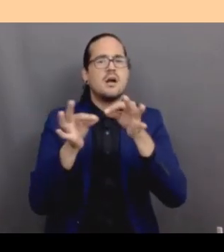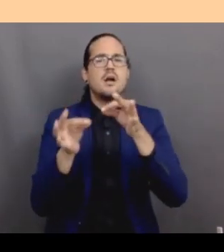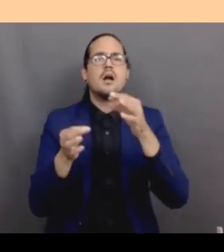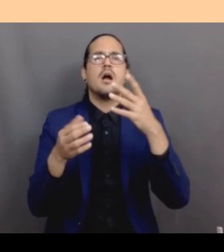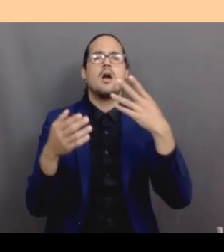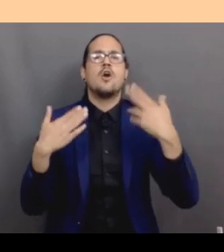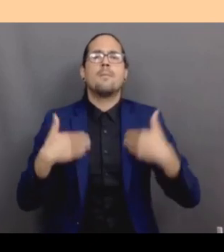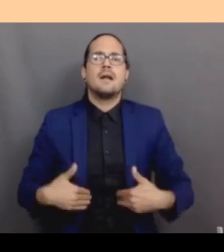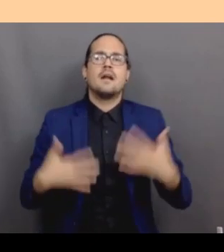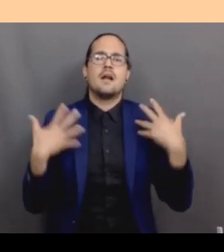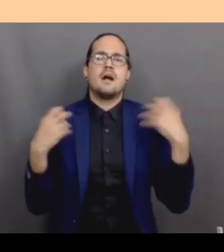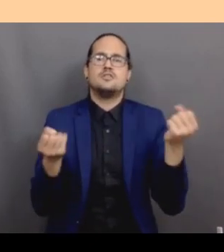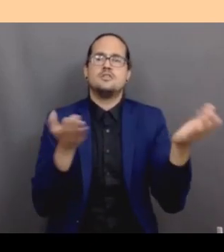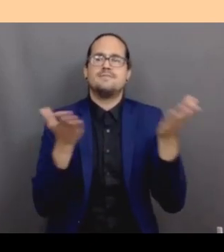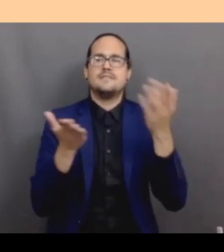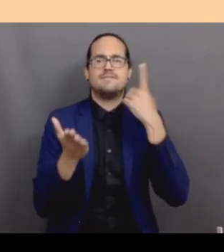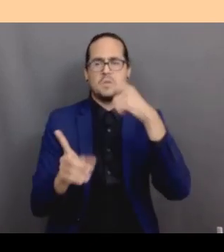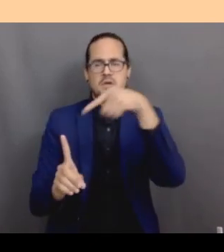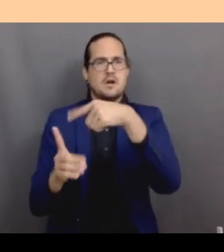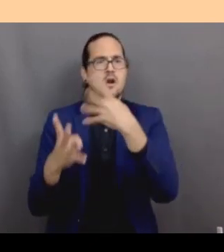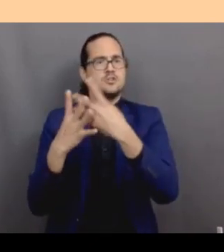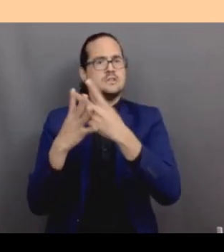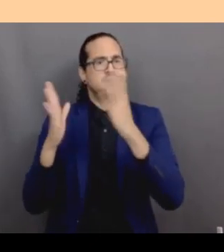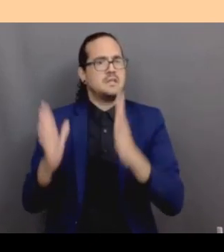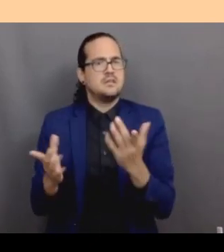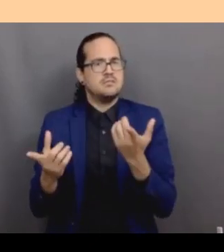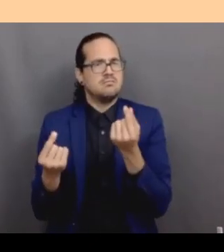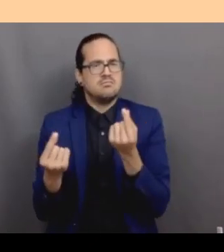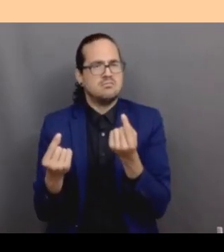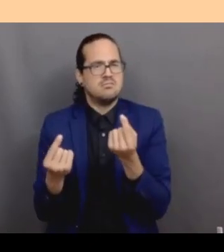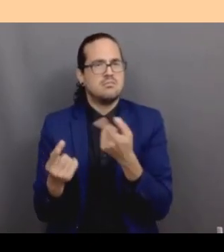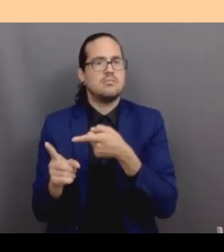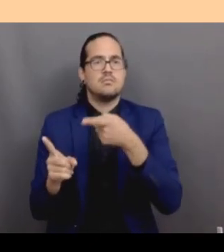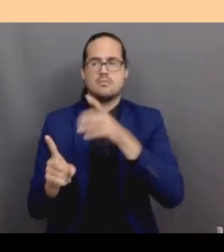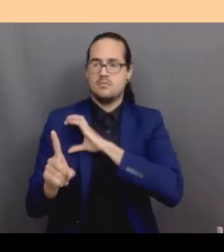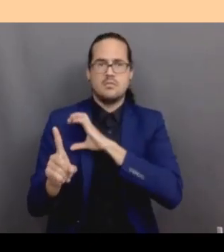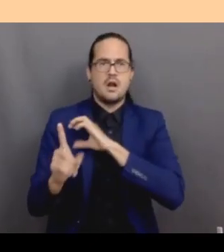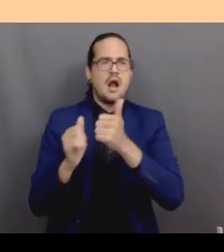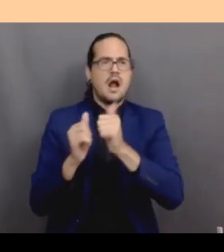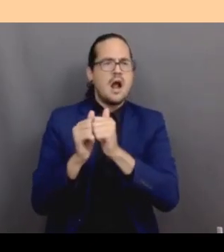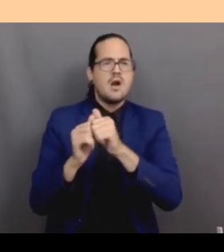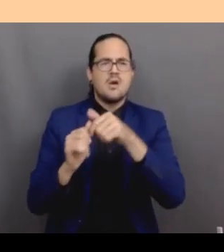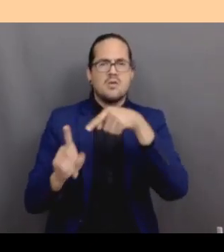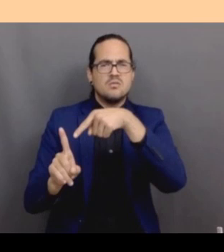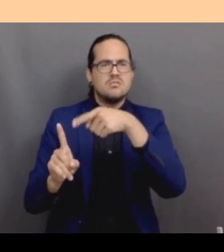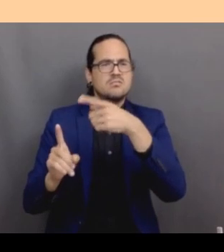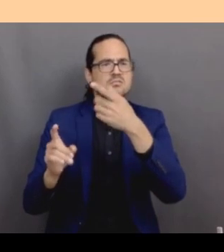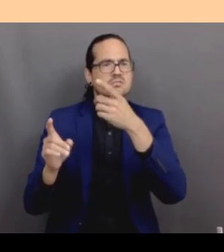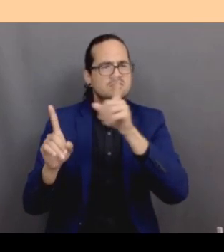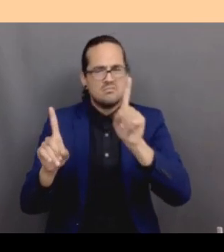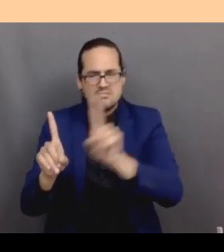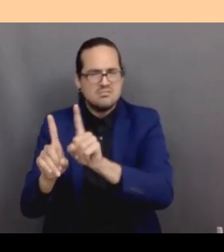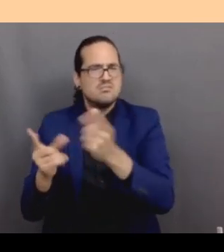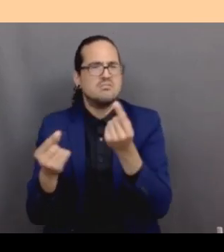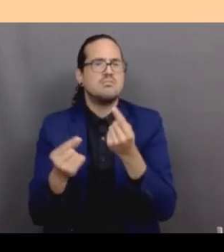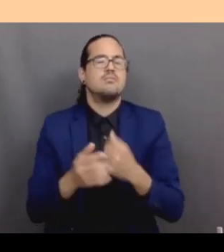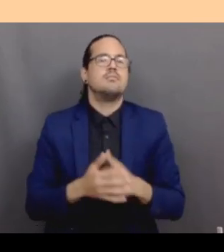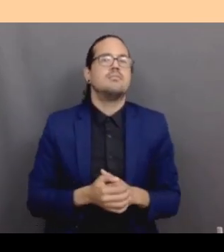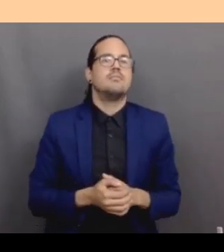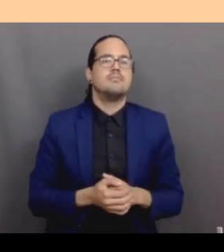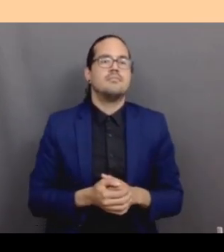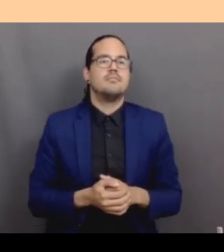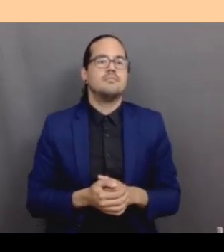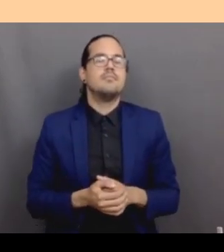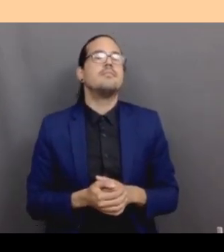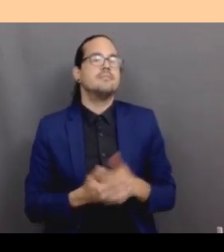jail. As I mentioned, thank you, Lainey. As I mentioned, we already provide, as part of our